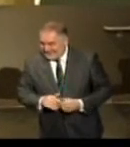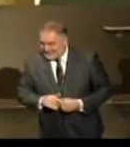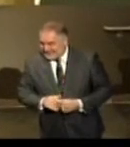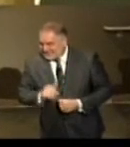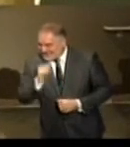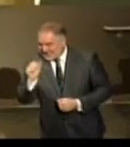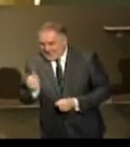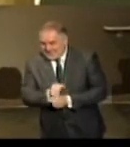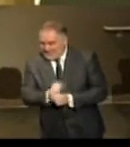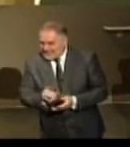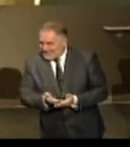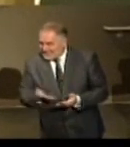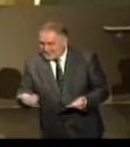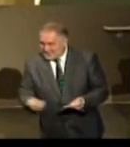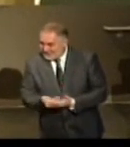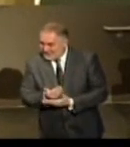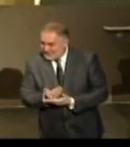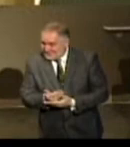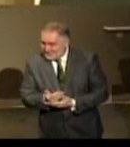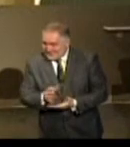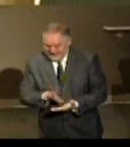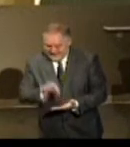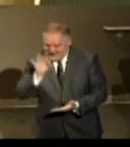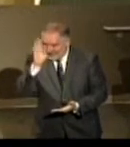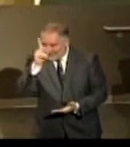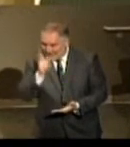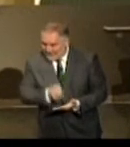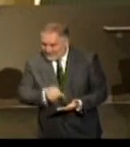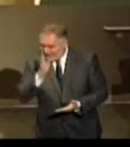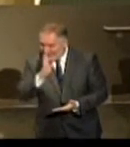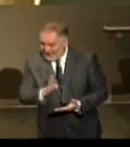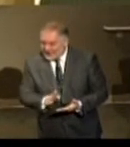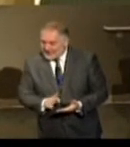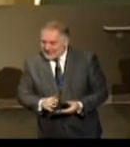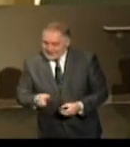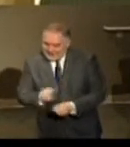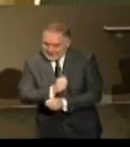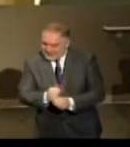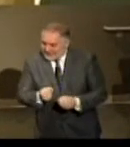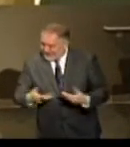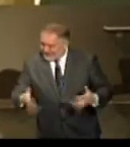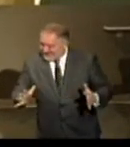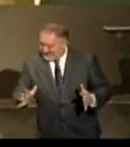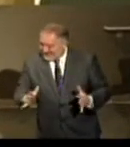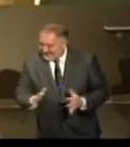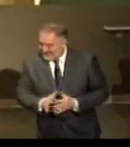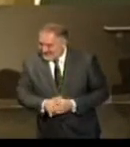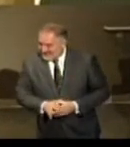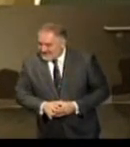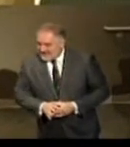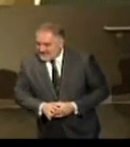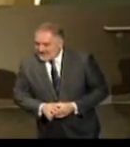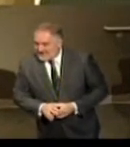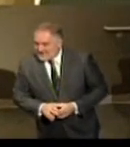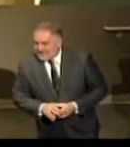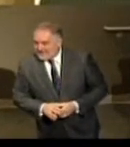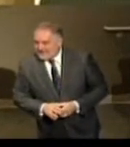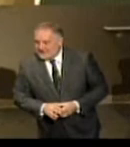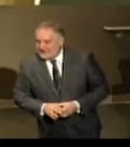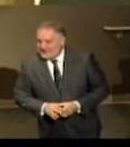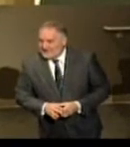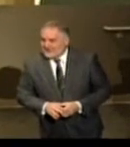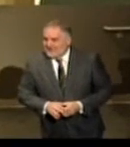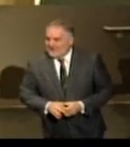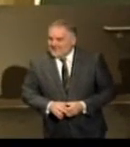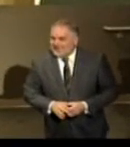has already set in place. Paul affirms in Romans chapter 1, verse number 20, you're near there. The words, scripture should be on the screen